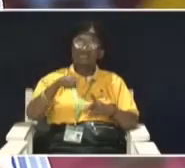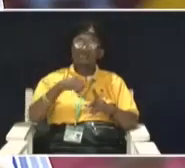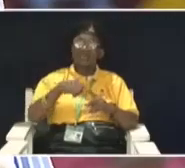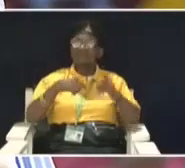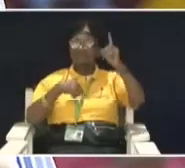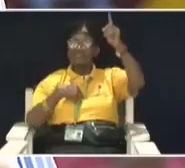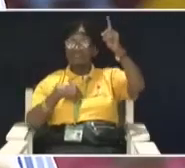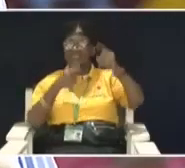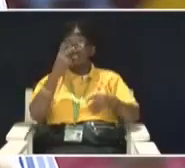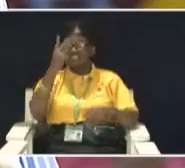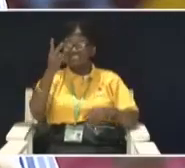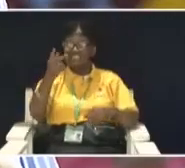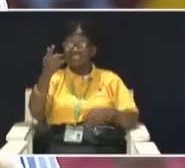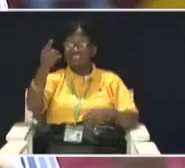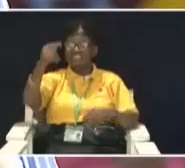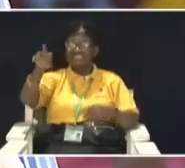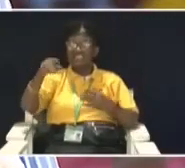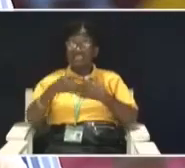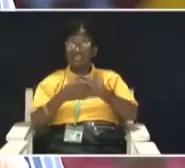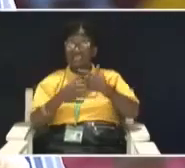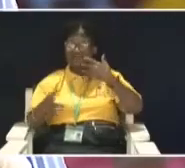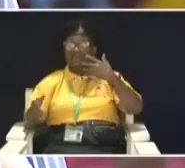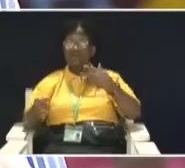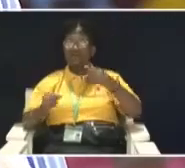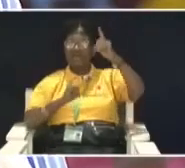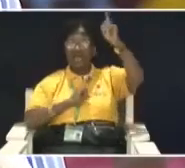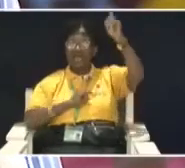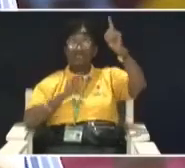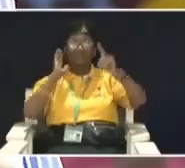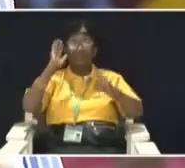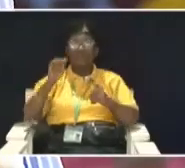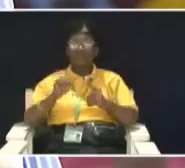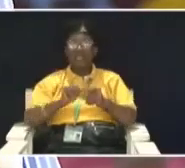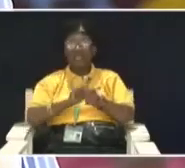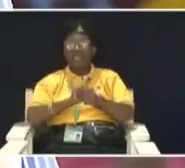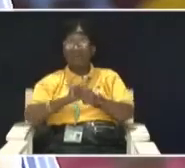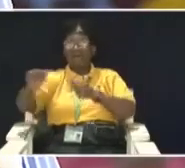blood, I will pass over you.